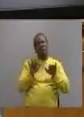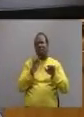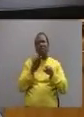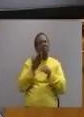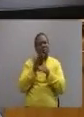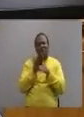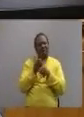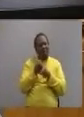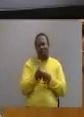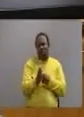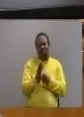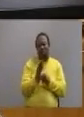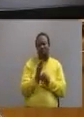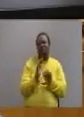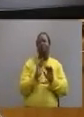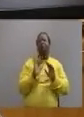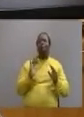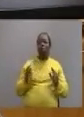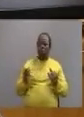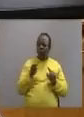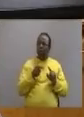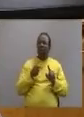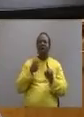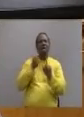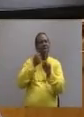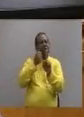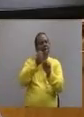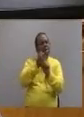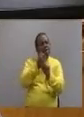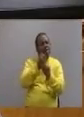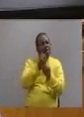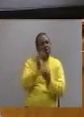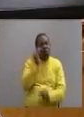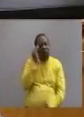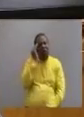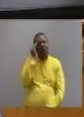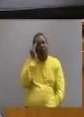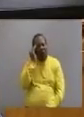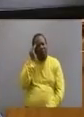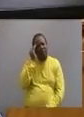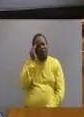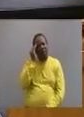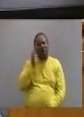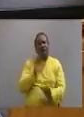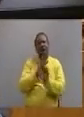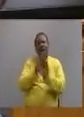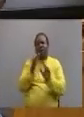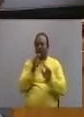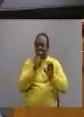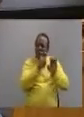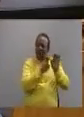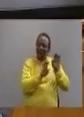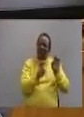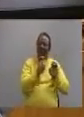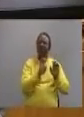operate. We have fought for the possibility of thinking, for the possibility of assessing, for the possibility